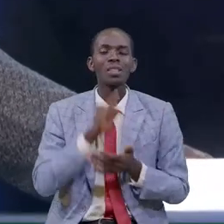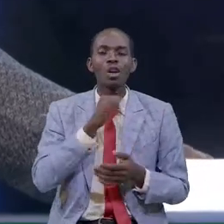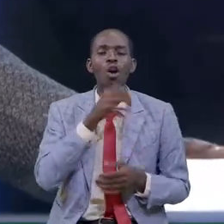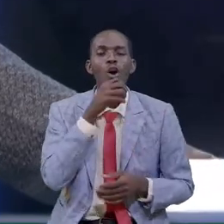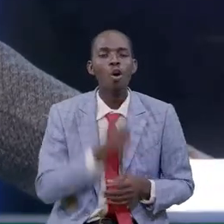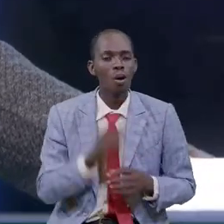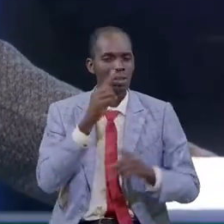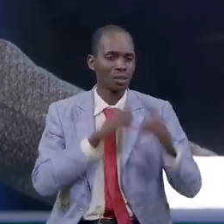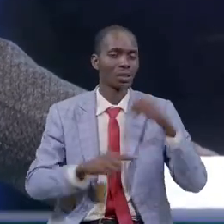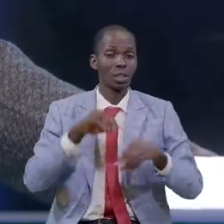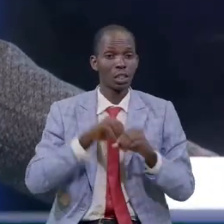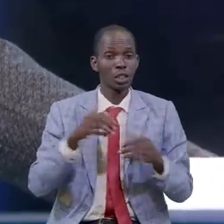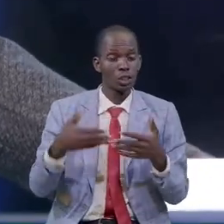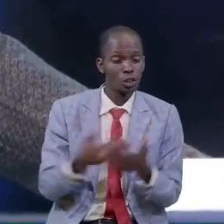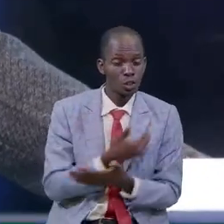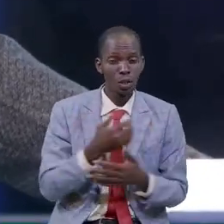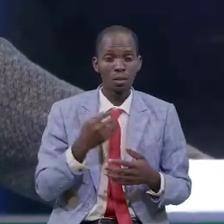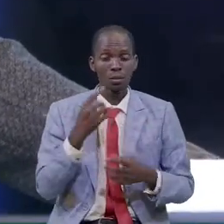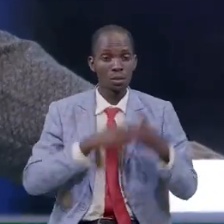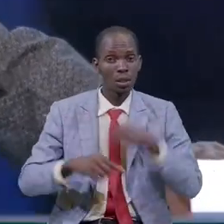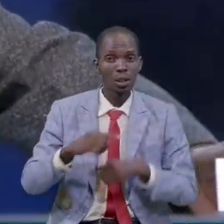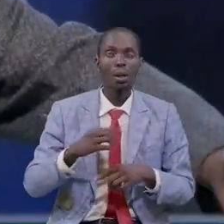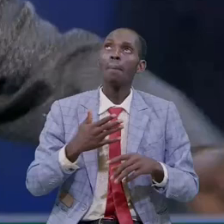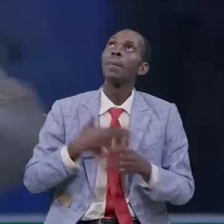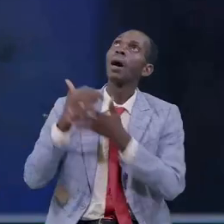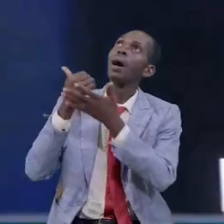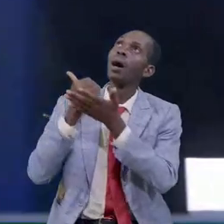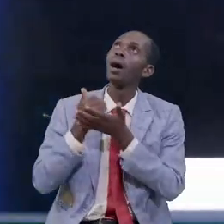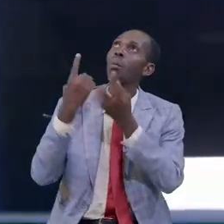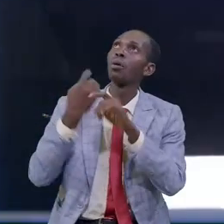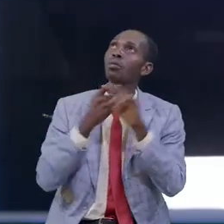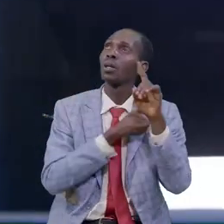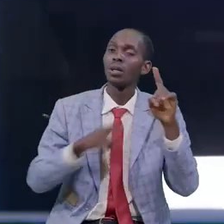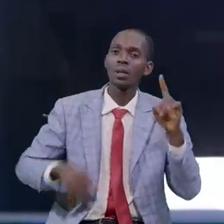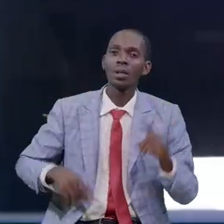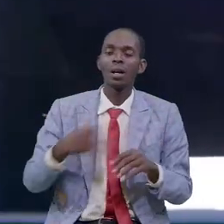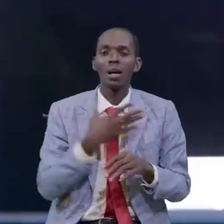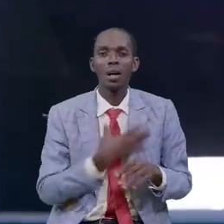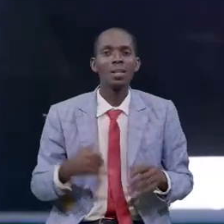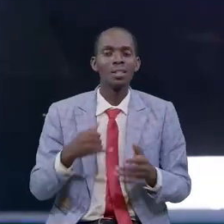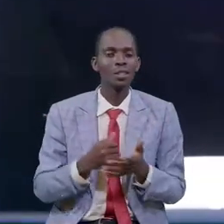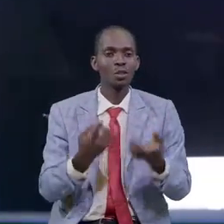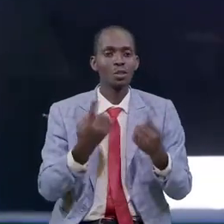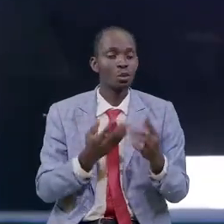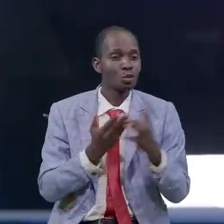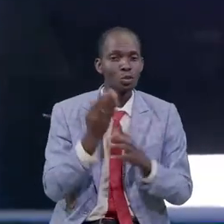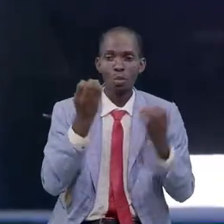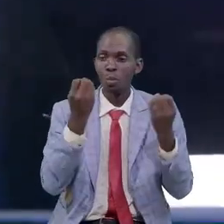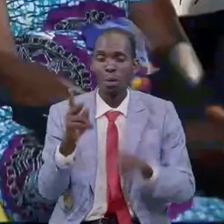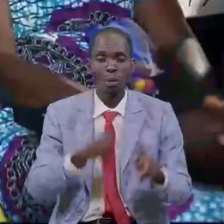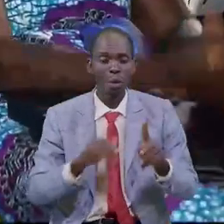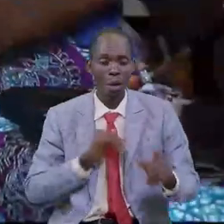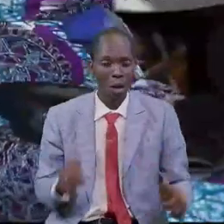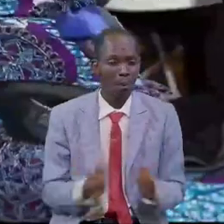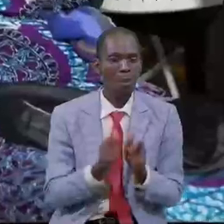C'est l'ancienne langue. My help comes from the Lord. Dans la nouvelle langue. Everybody I meet will mon be a blessing vient in my du Seigneur.